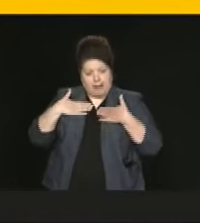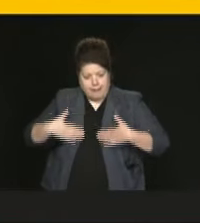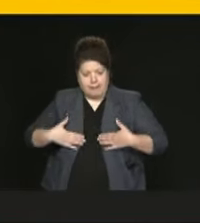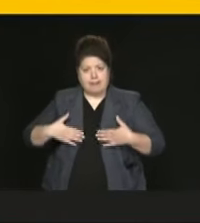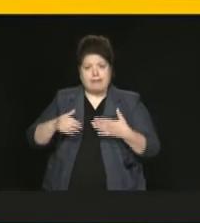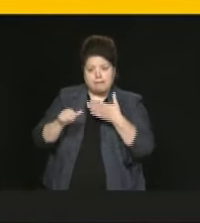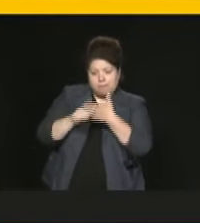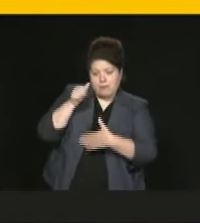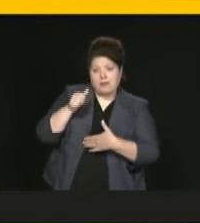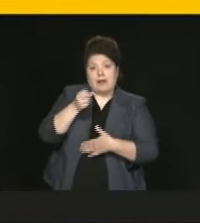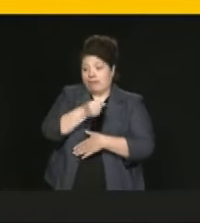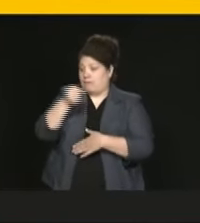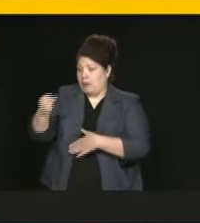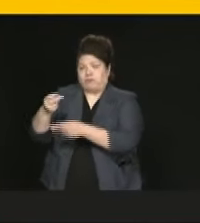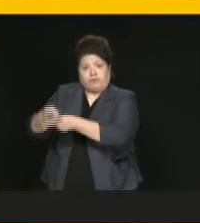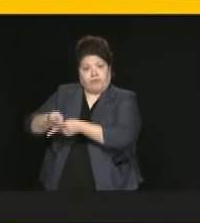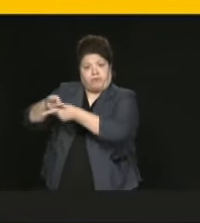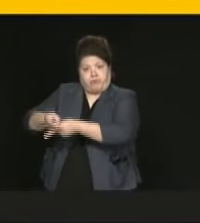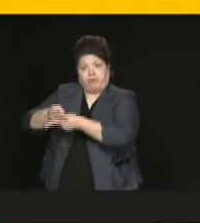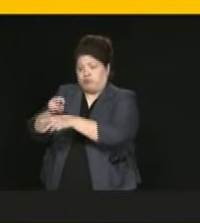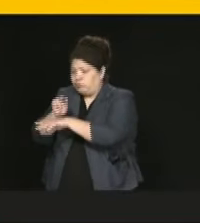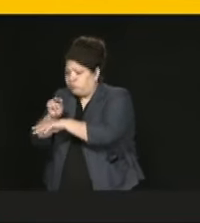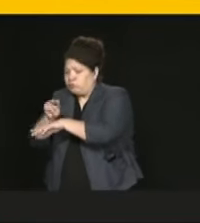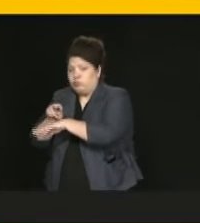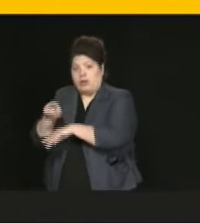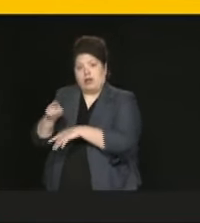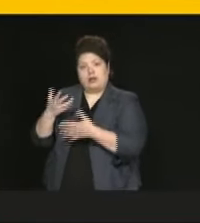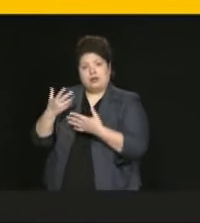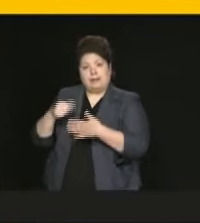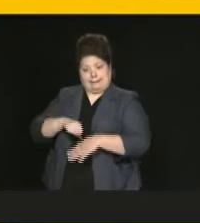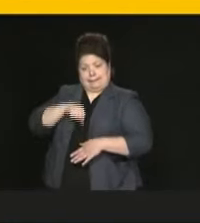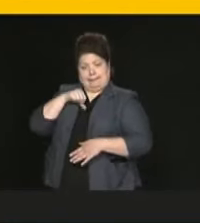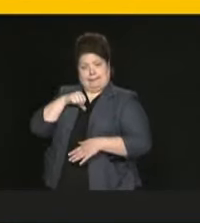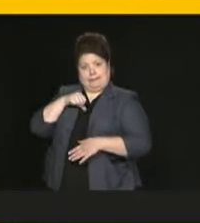they're dying without dignity.